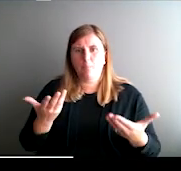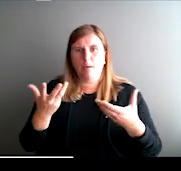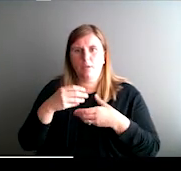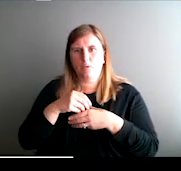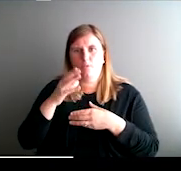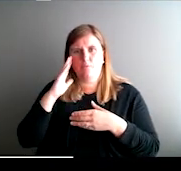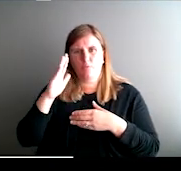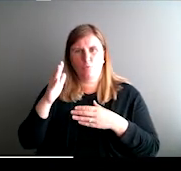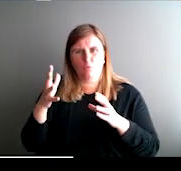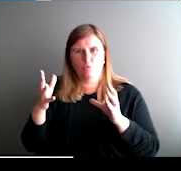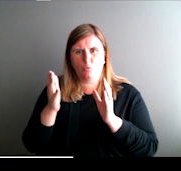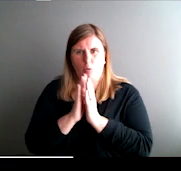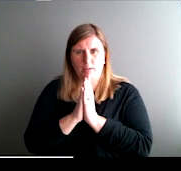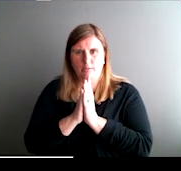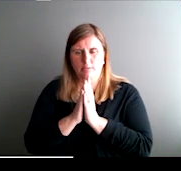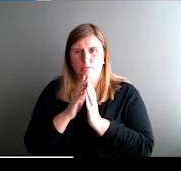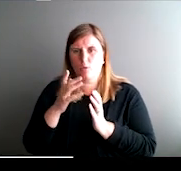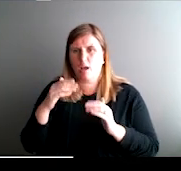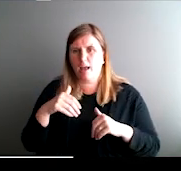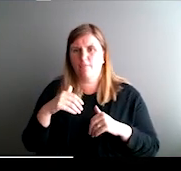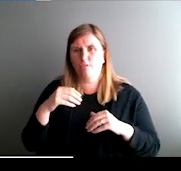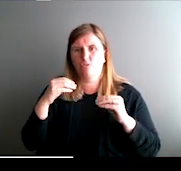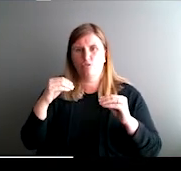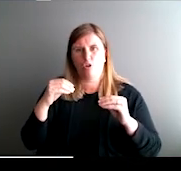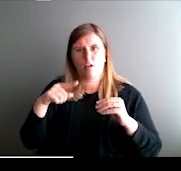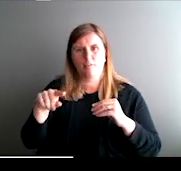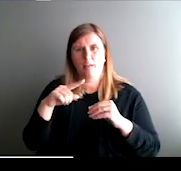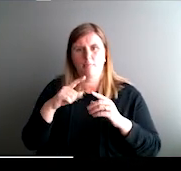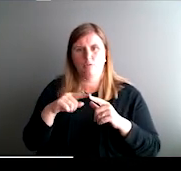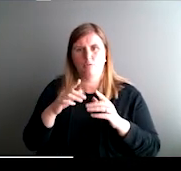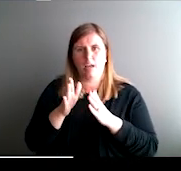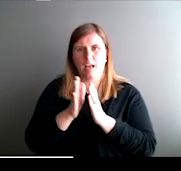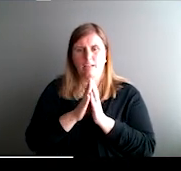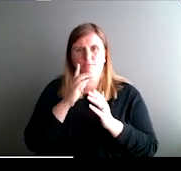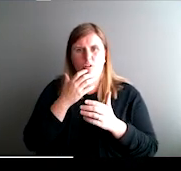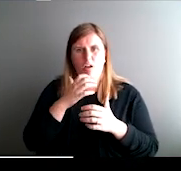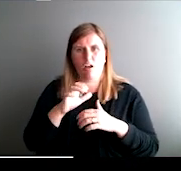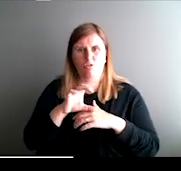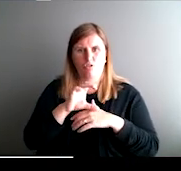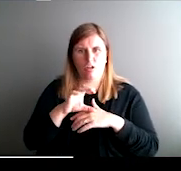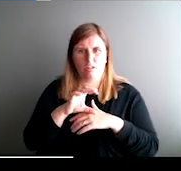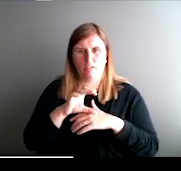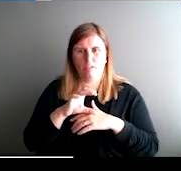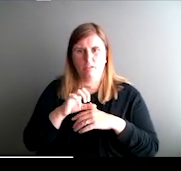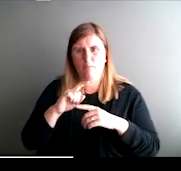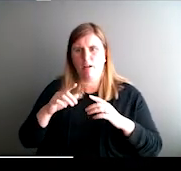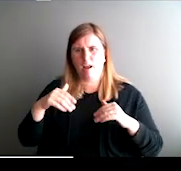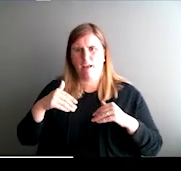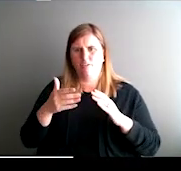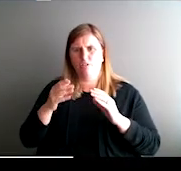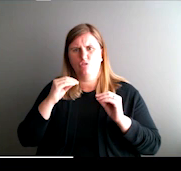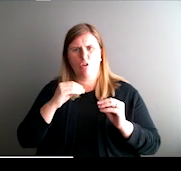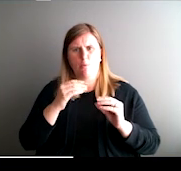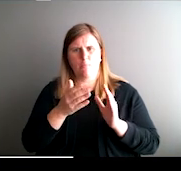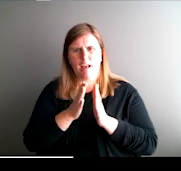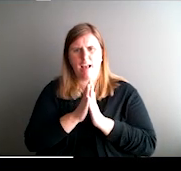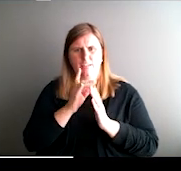future requests. So I haven't taught the student to ask for hot chocolate. They love hot chocolate, but I haven't taught them to ask for it